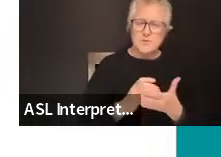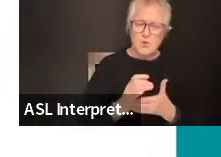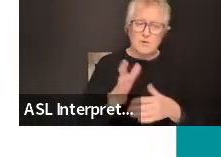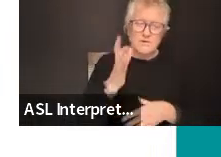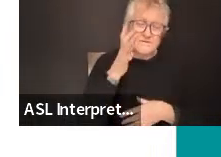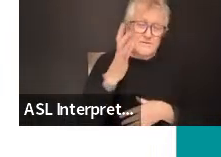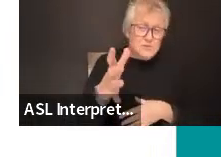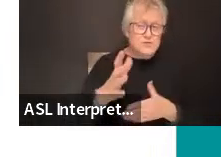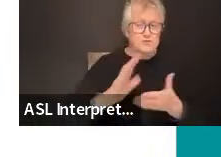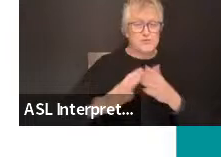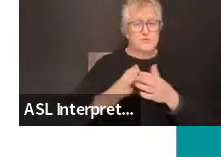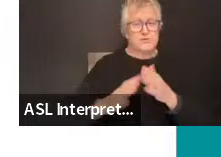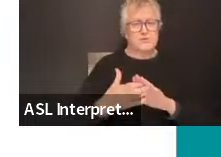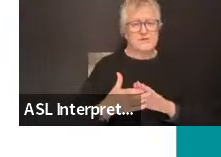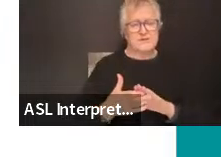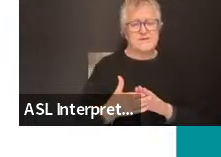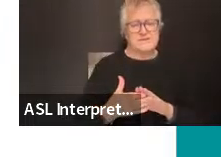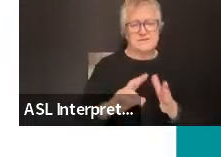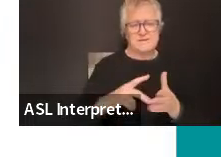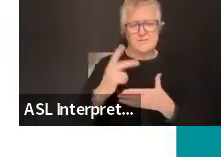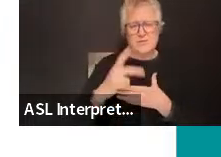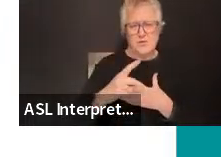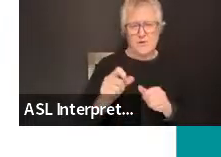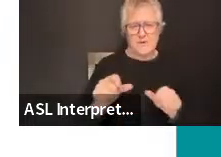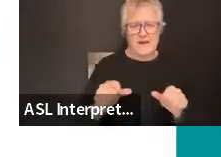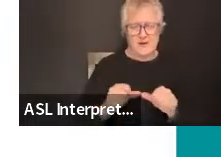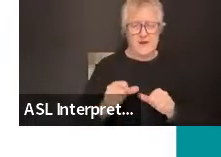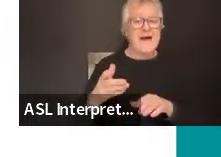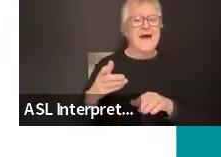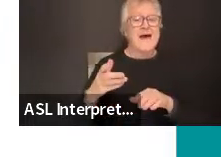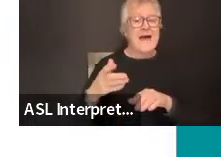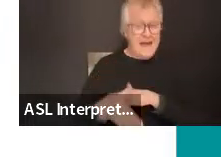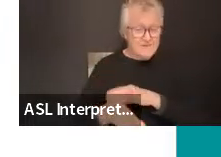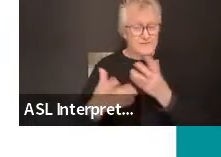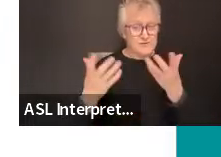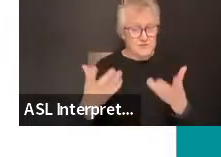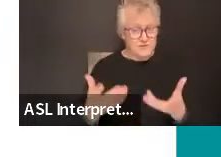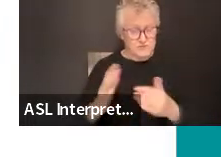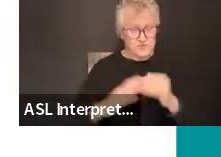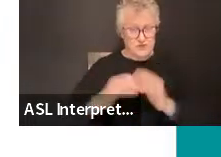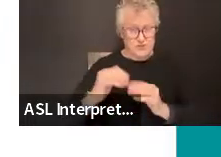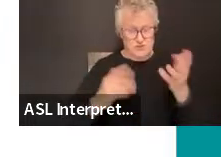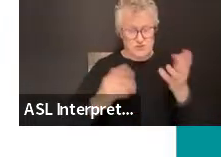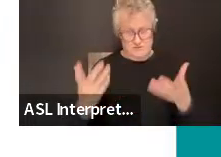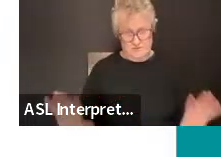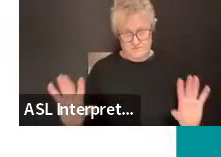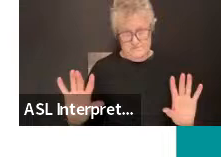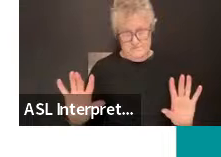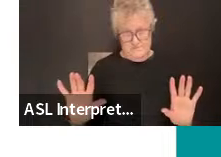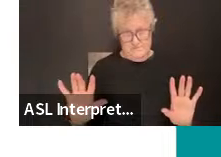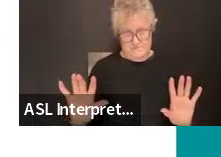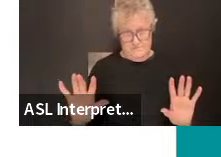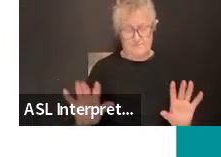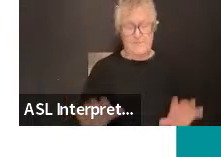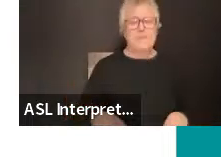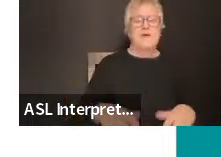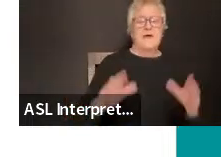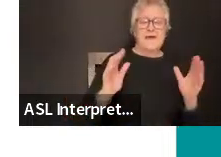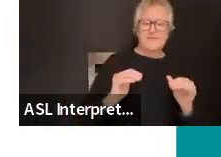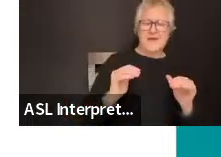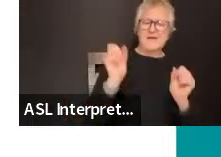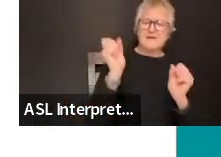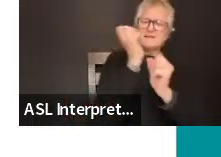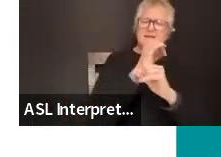simplify building code requirements for flexibility and development. And then the last category in which we